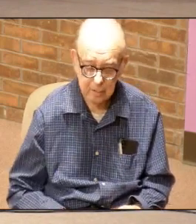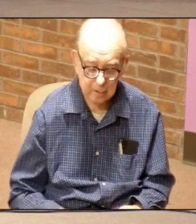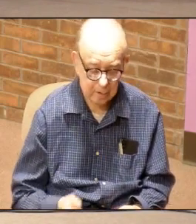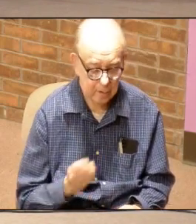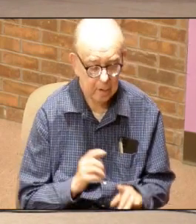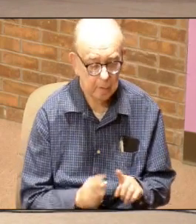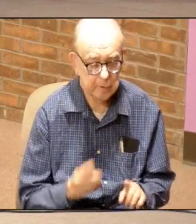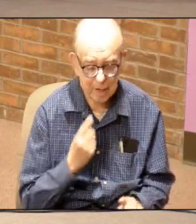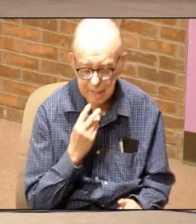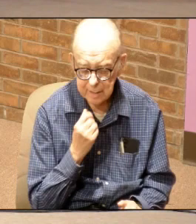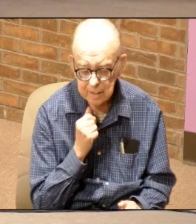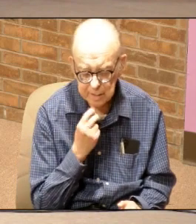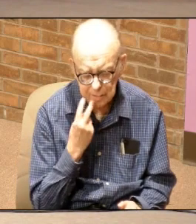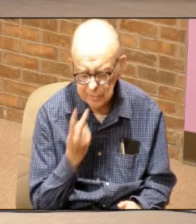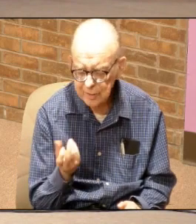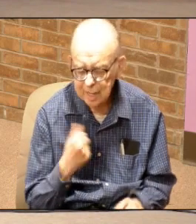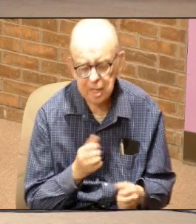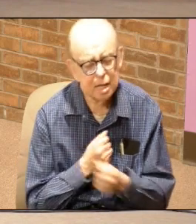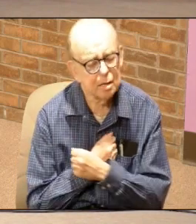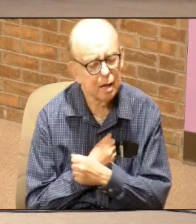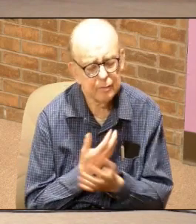don't see any love at all.